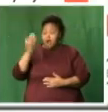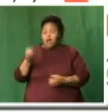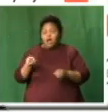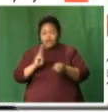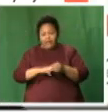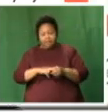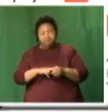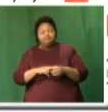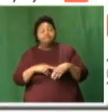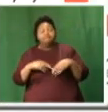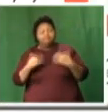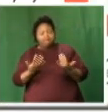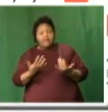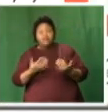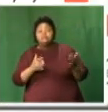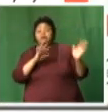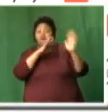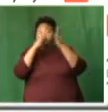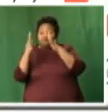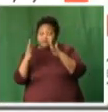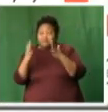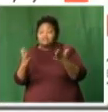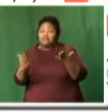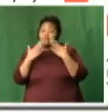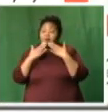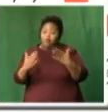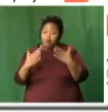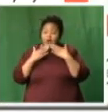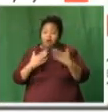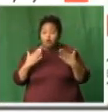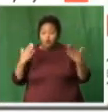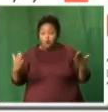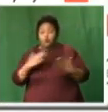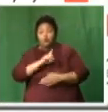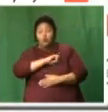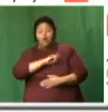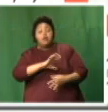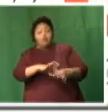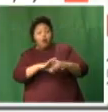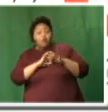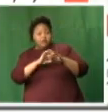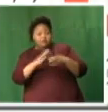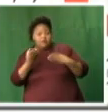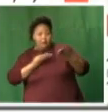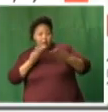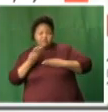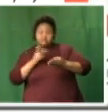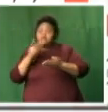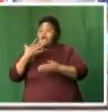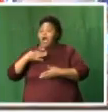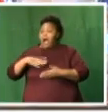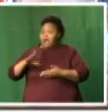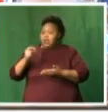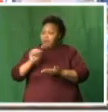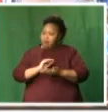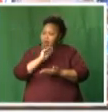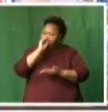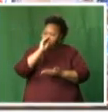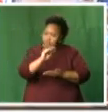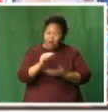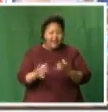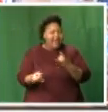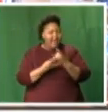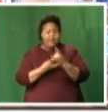ngoba kusapresentwa lana kuvedwa lokuthi lolu sito labasiniketa lona lwento umsebenzi umehluko longanani empilweni eMaswati. Nanoma ke